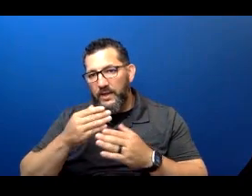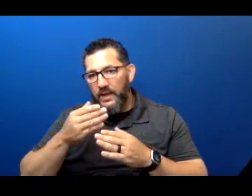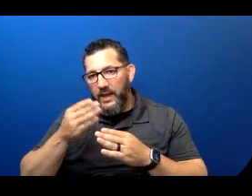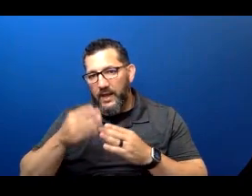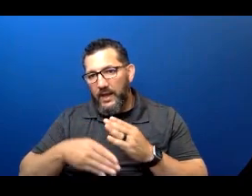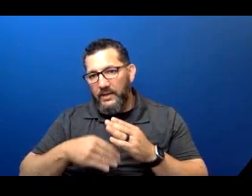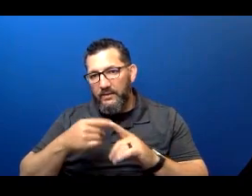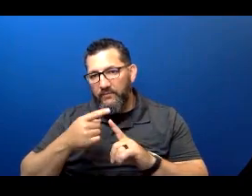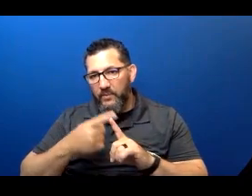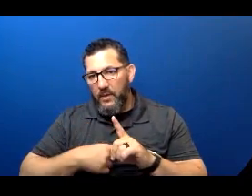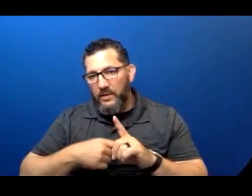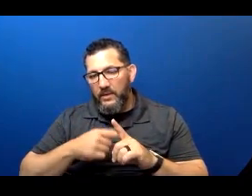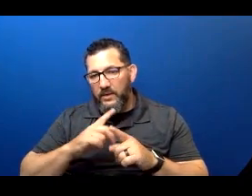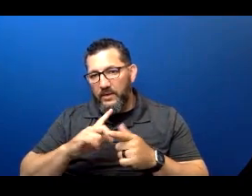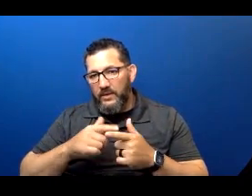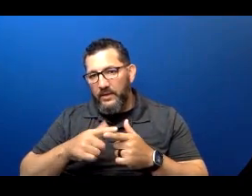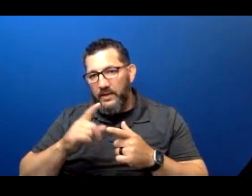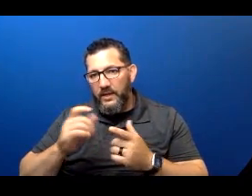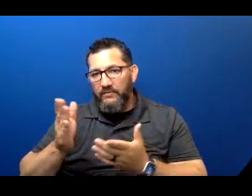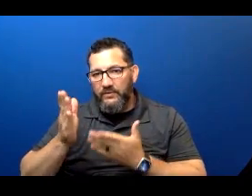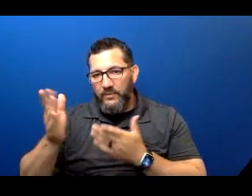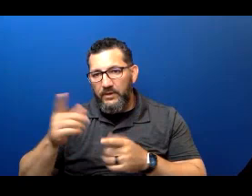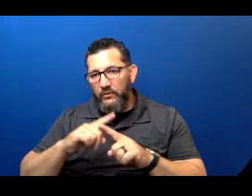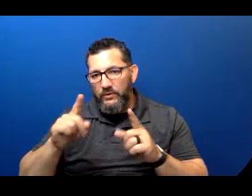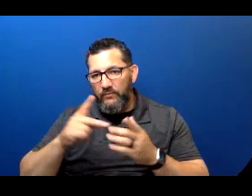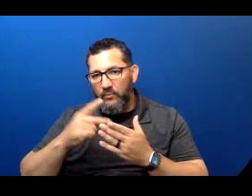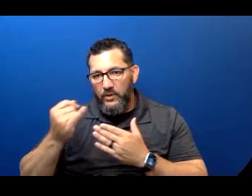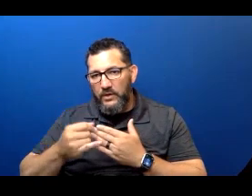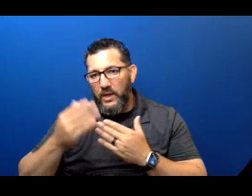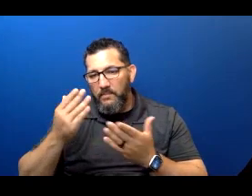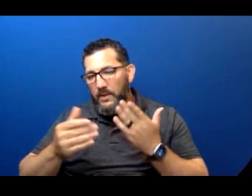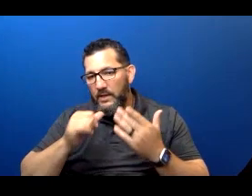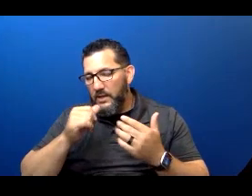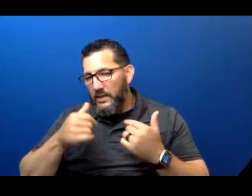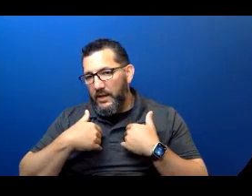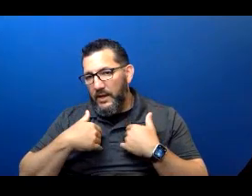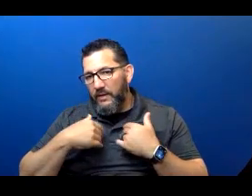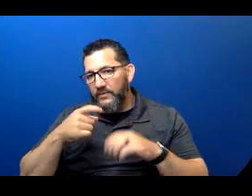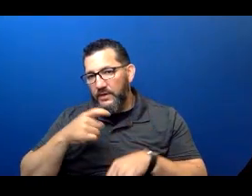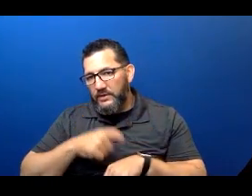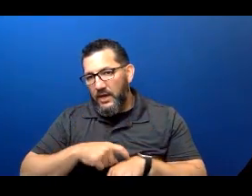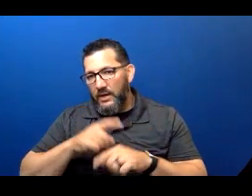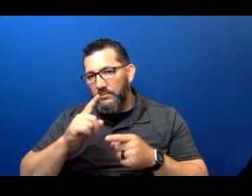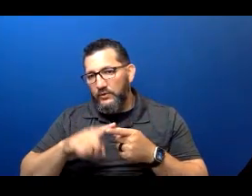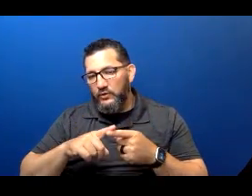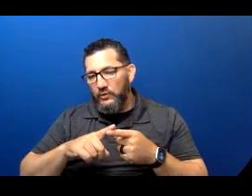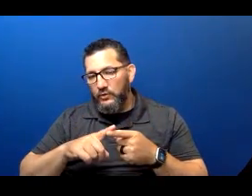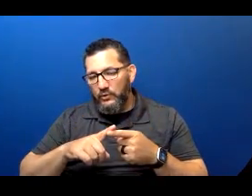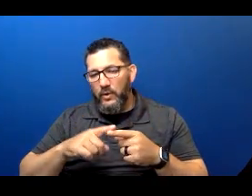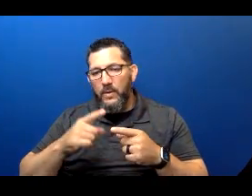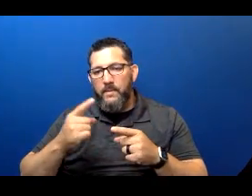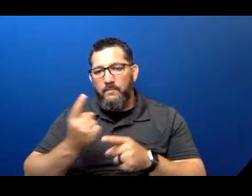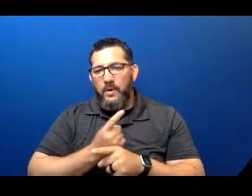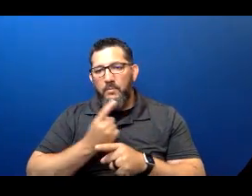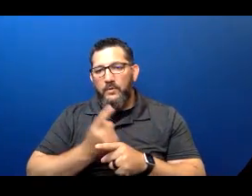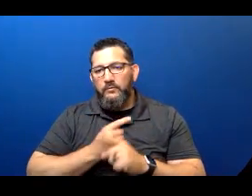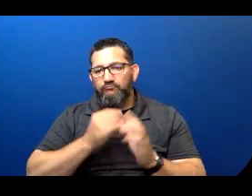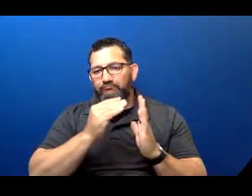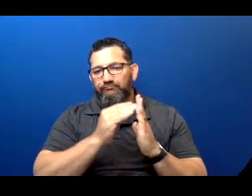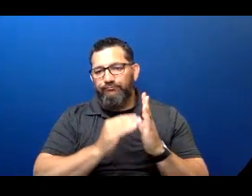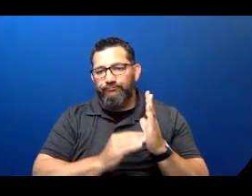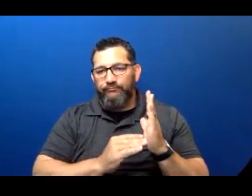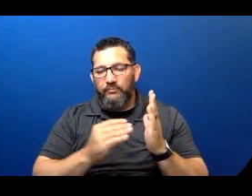into different project. And I feel like I might not have the time to like do a provider